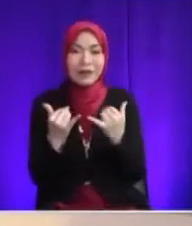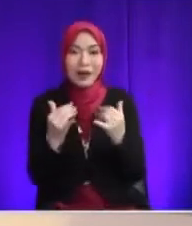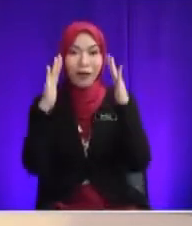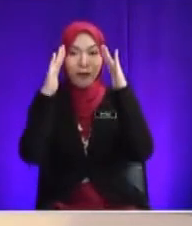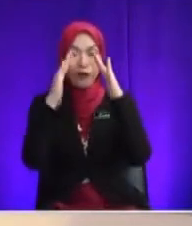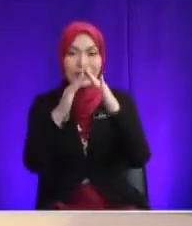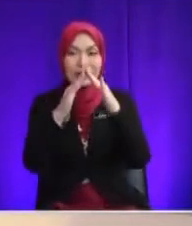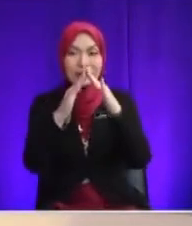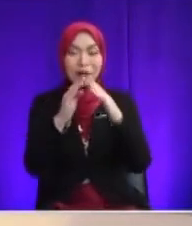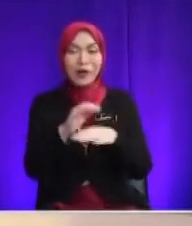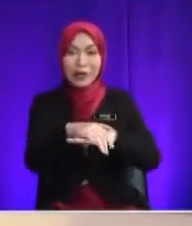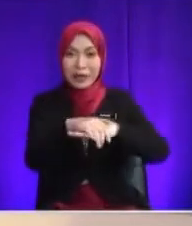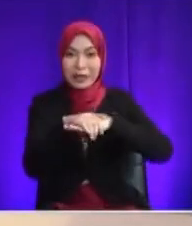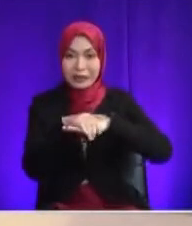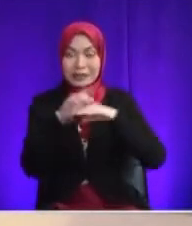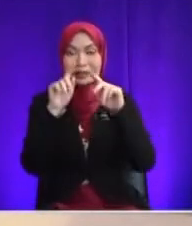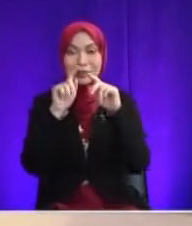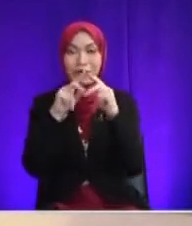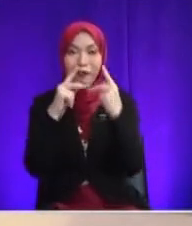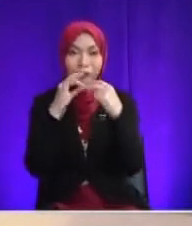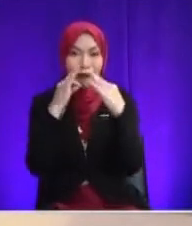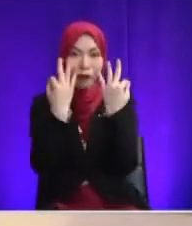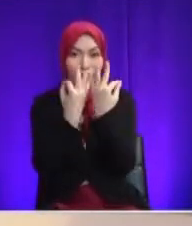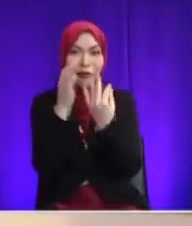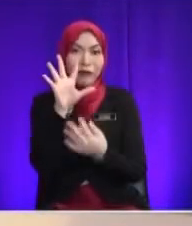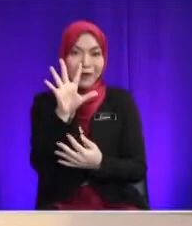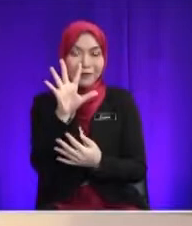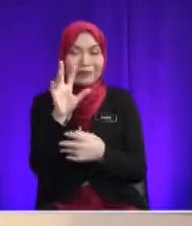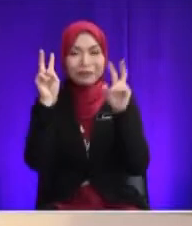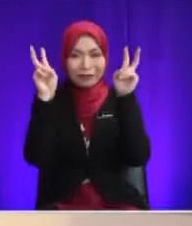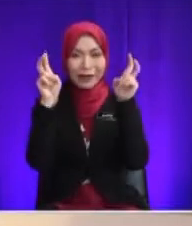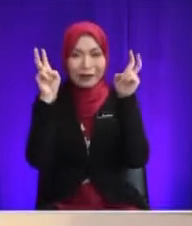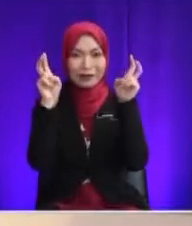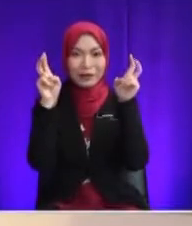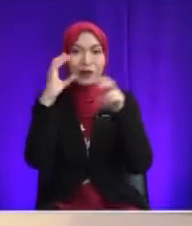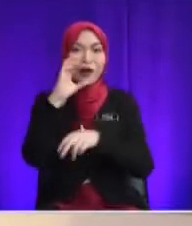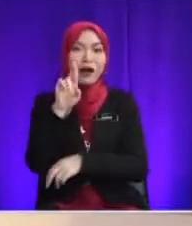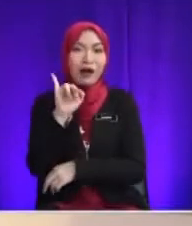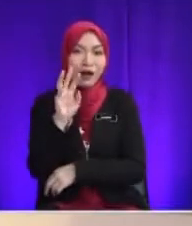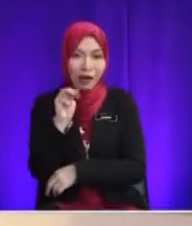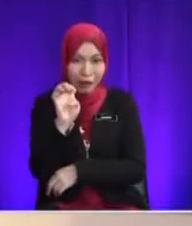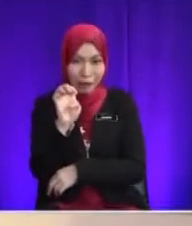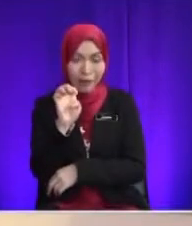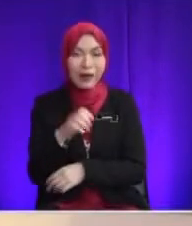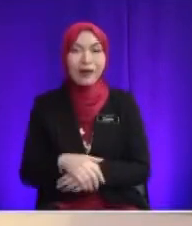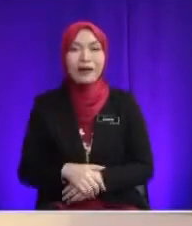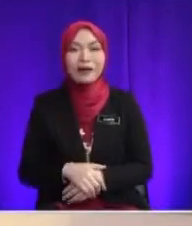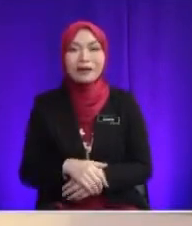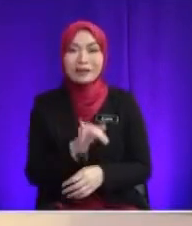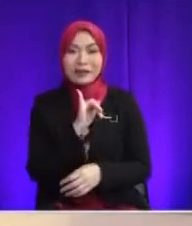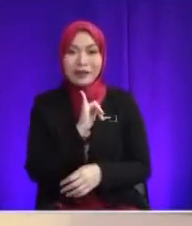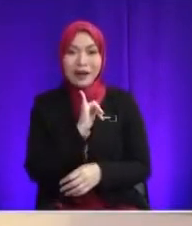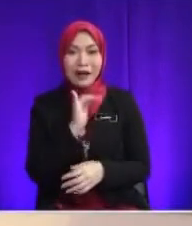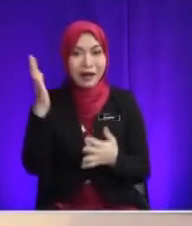Tingkatan 5 on the topic for today, crime. And I'm here with teacher Mira and as well as my classmates from